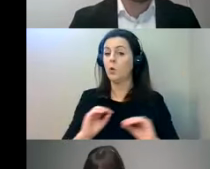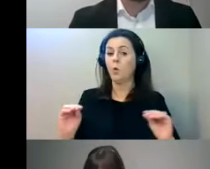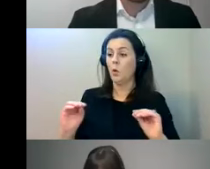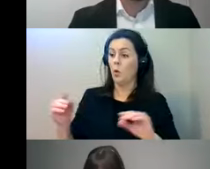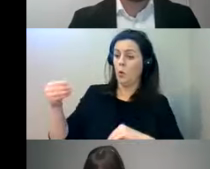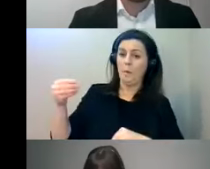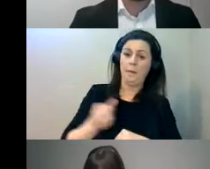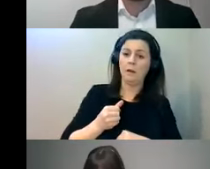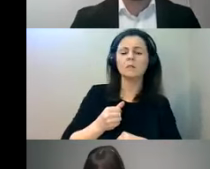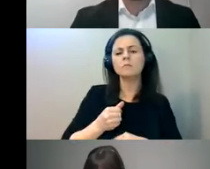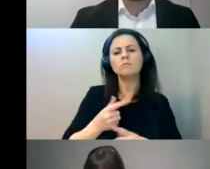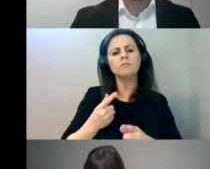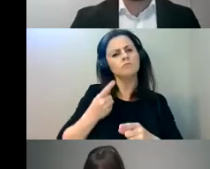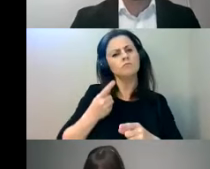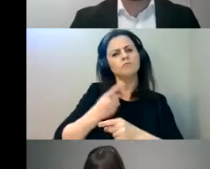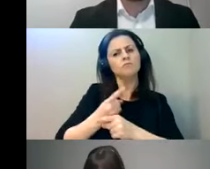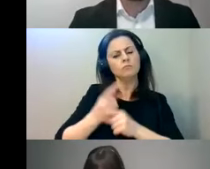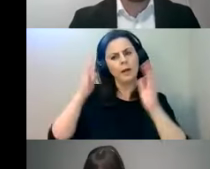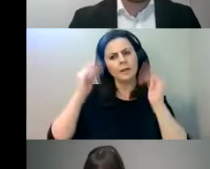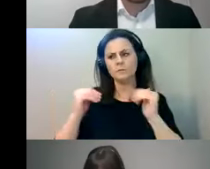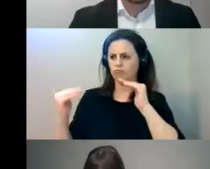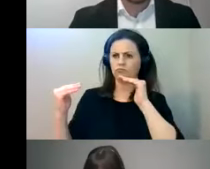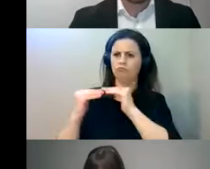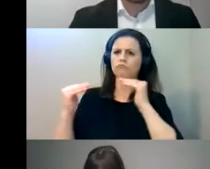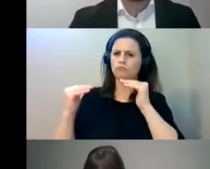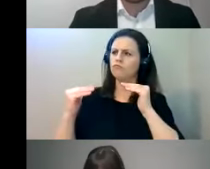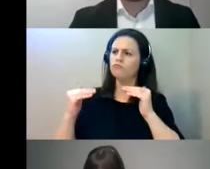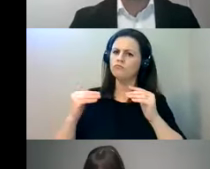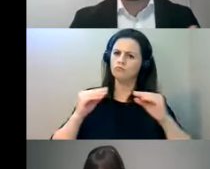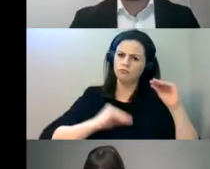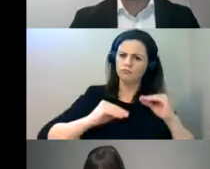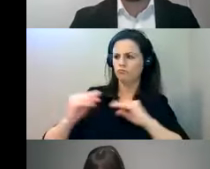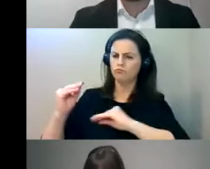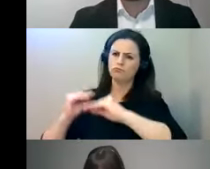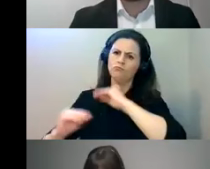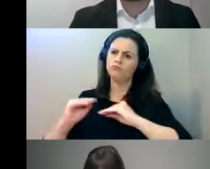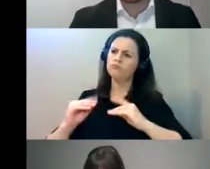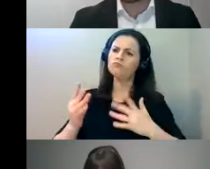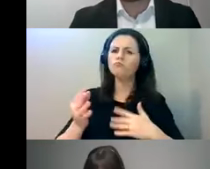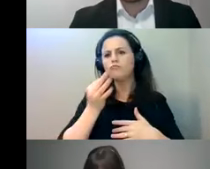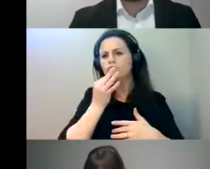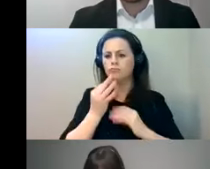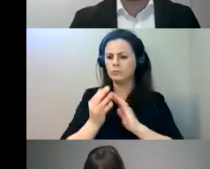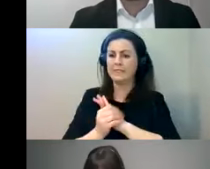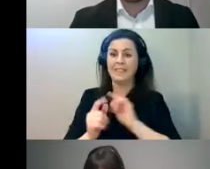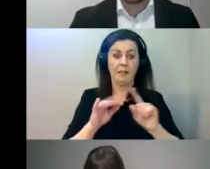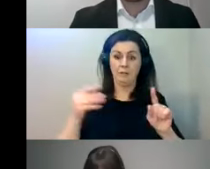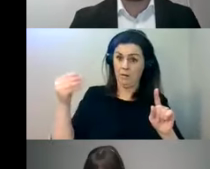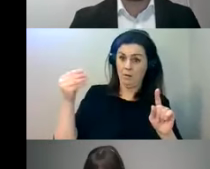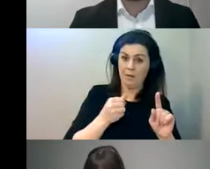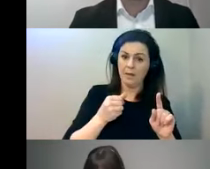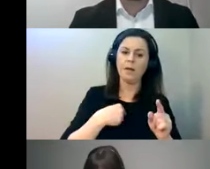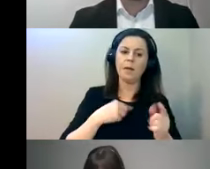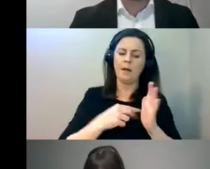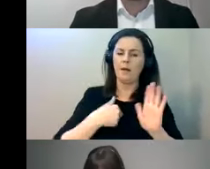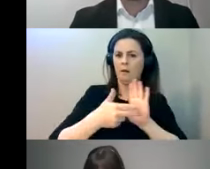aren't. If you're taking compensation, you're expected to have the degree of skill as a professional, whereas if you're not, the